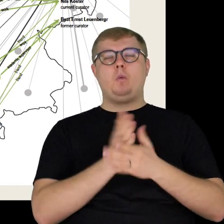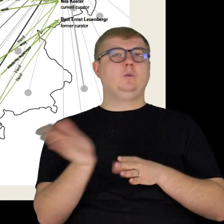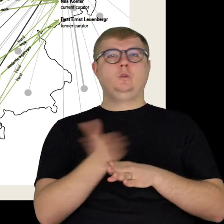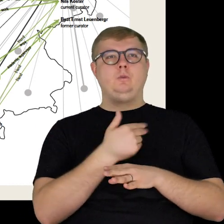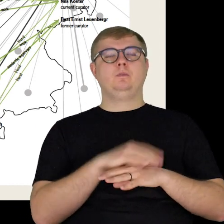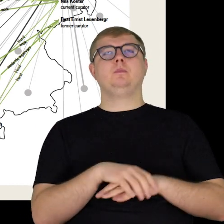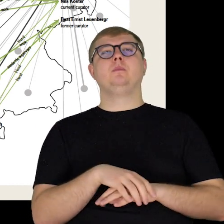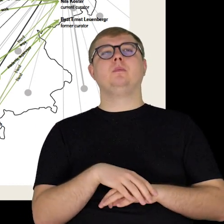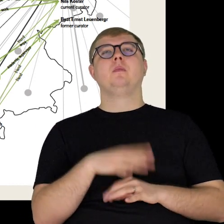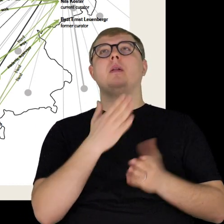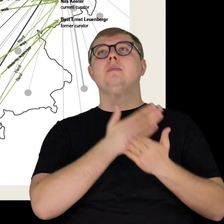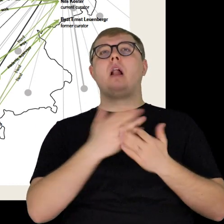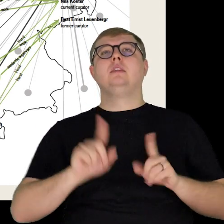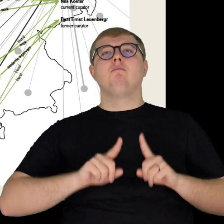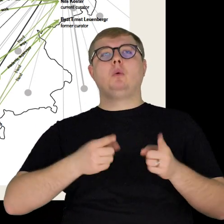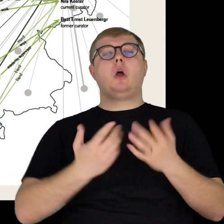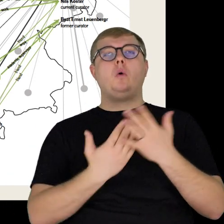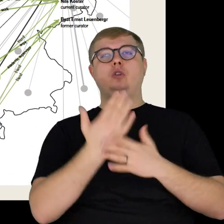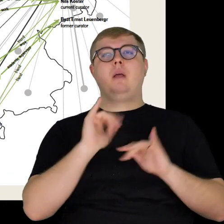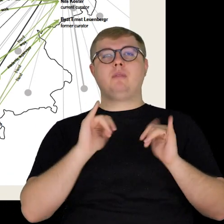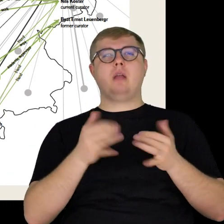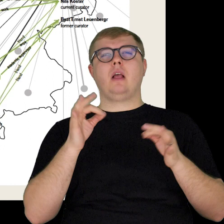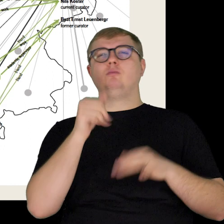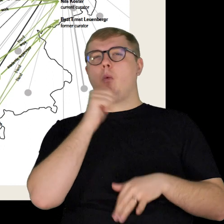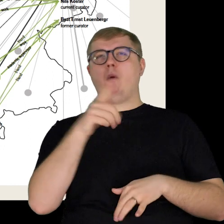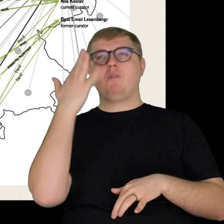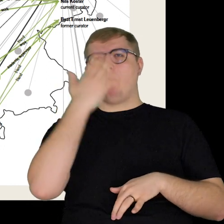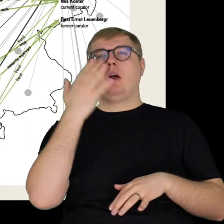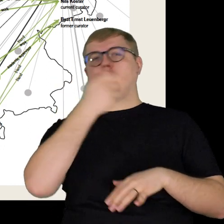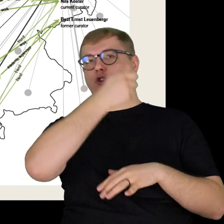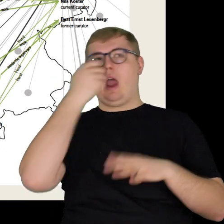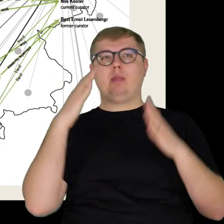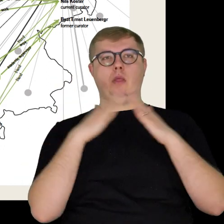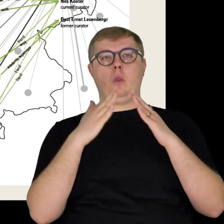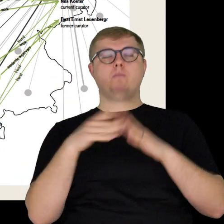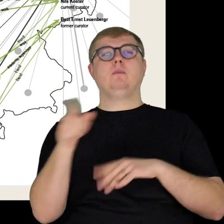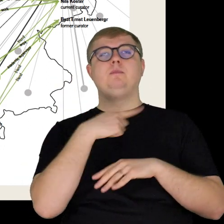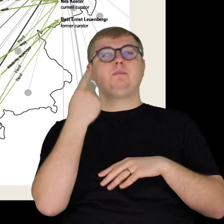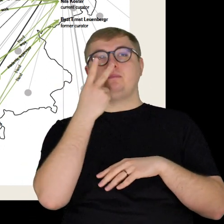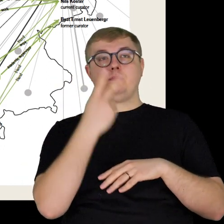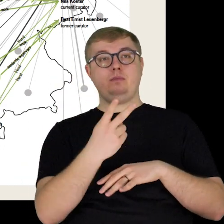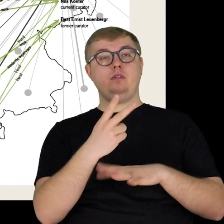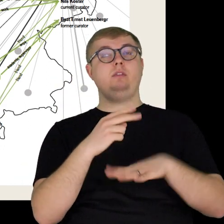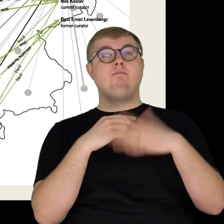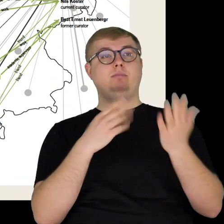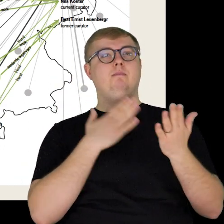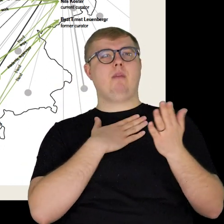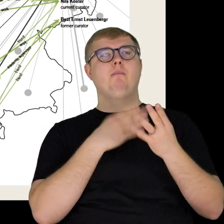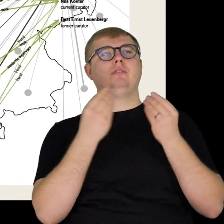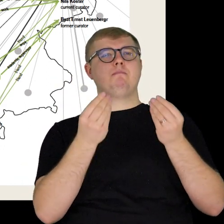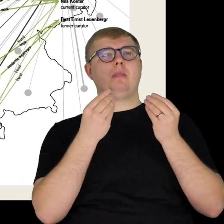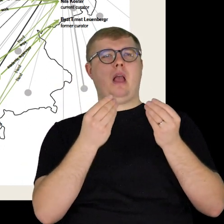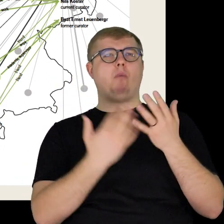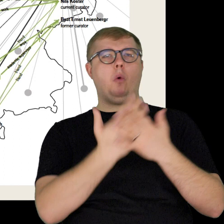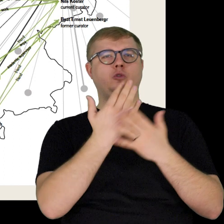walking through this, you have to try and picture this kind of glass house. You're walking through it. There's a little view of that on the left-hand side. You've got these kind of wonderful plants and this warm sort of